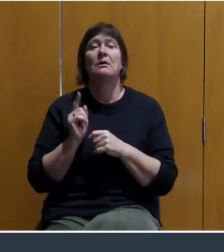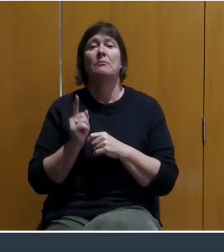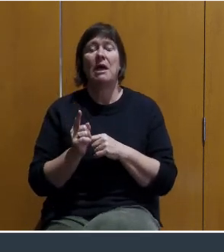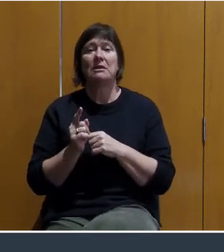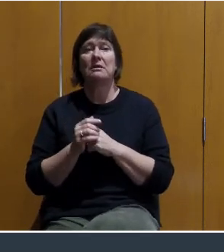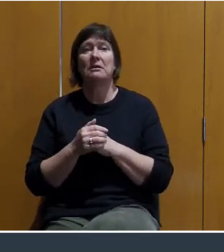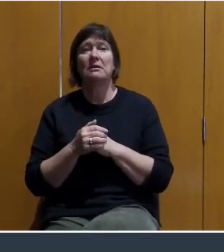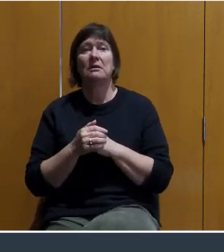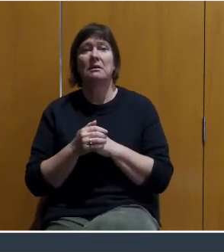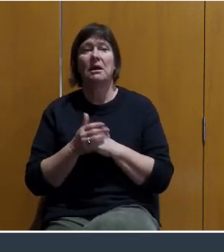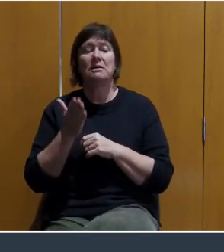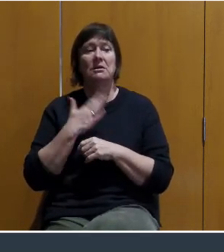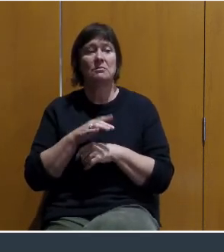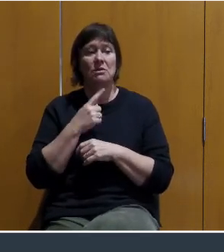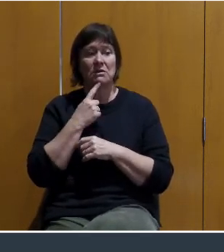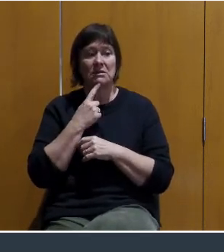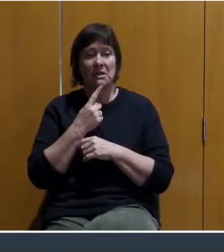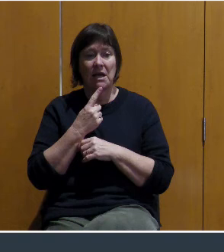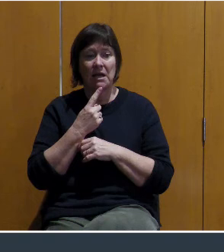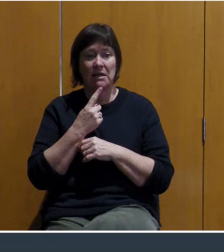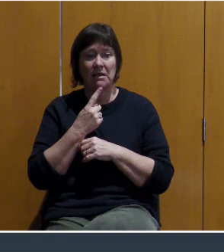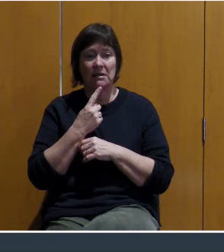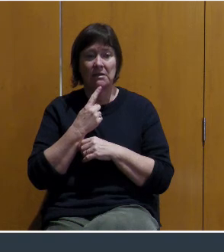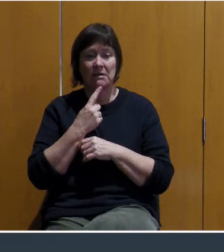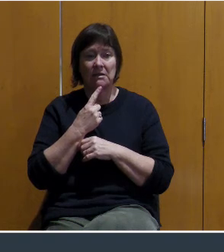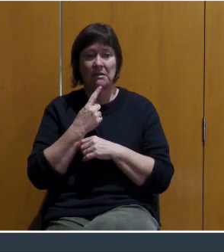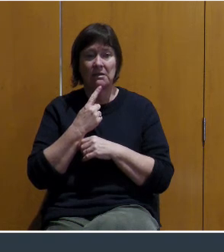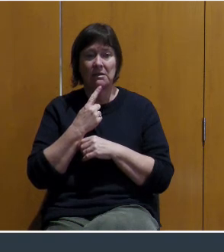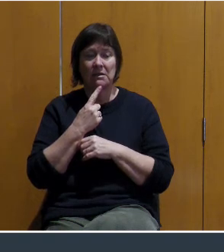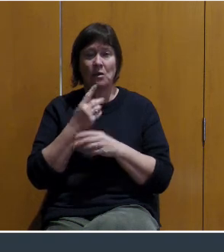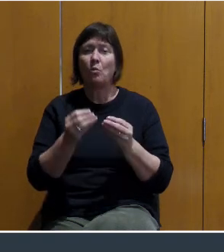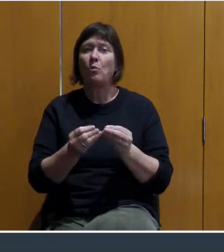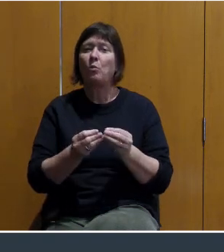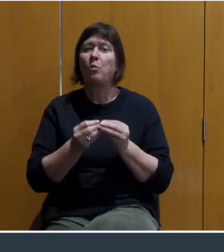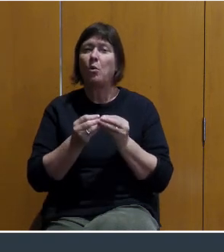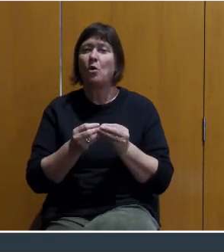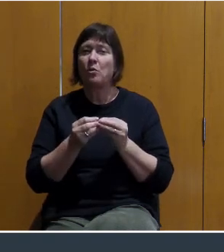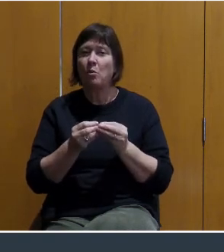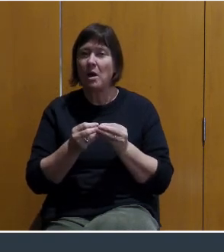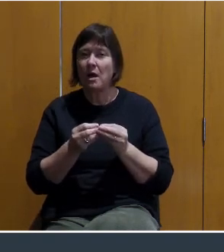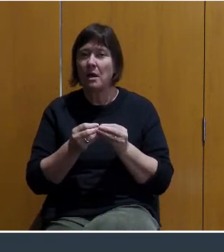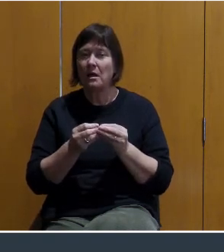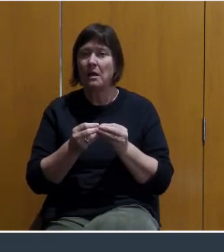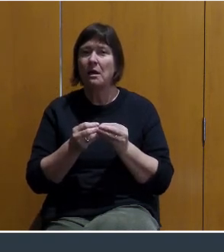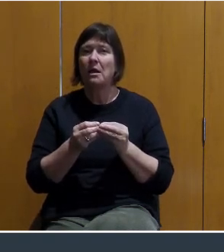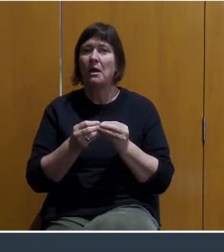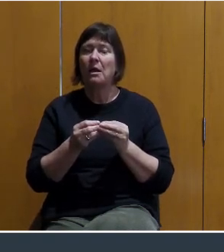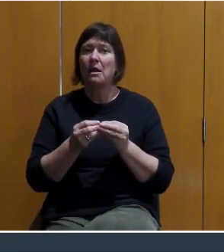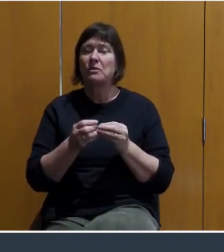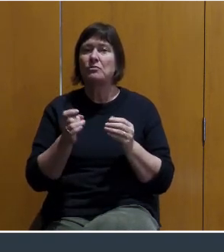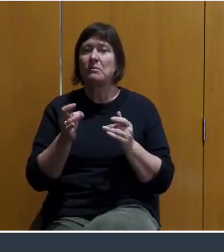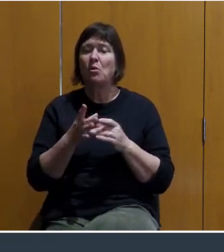to just point out again, or reinforce again, that I think it's a worthwhile idea in terms of making it less confusing for your enforcement